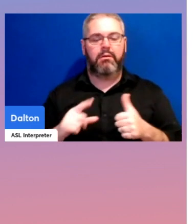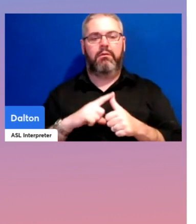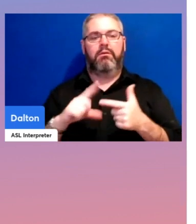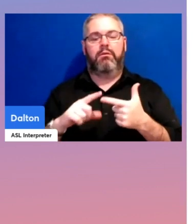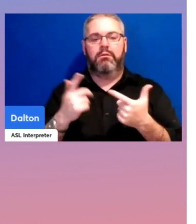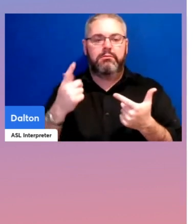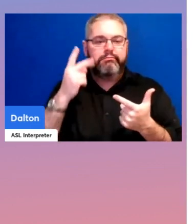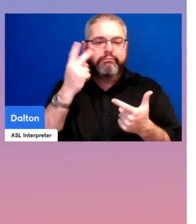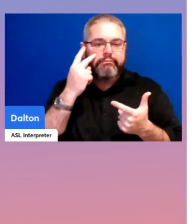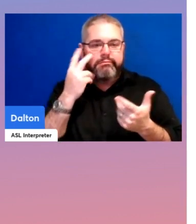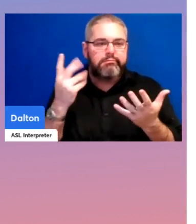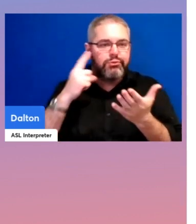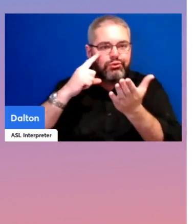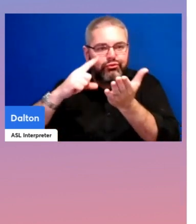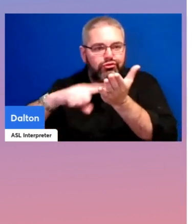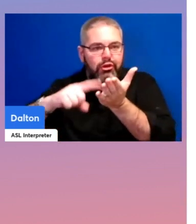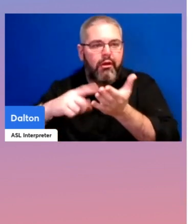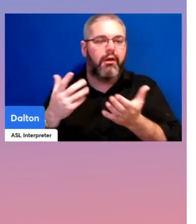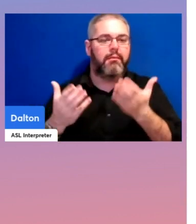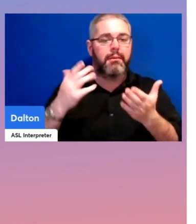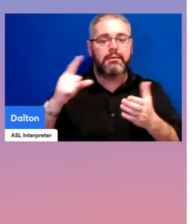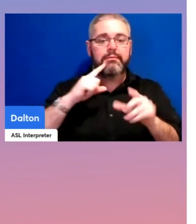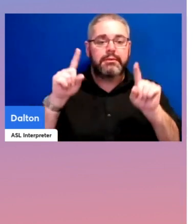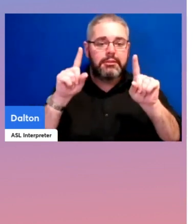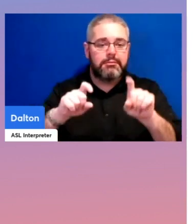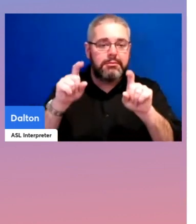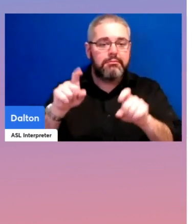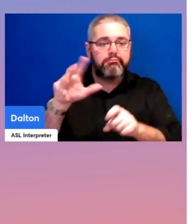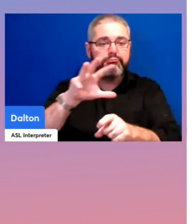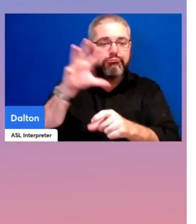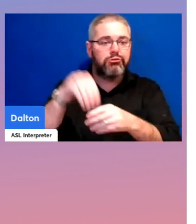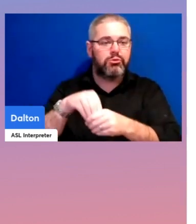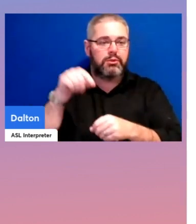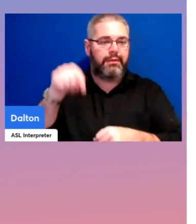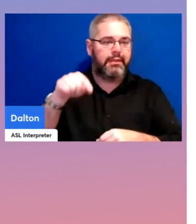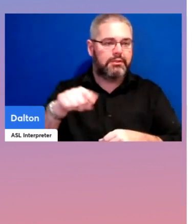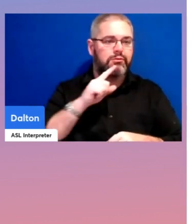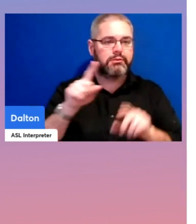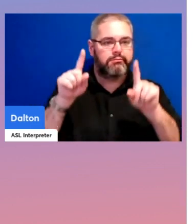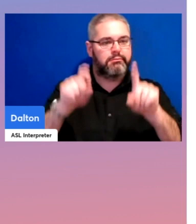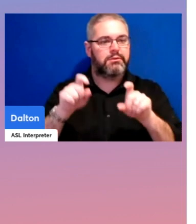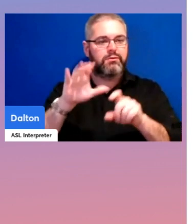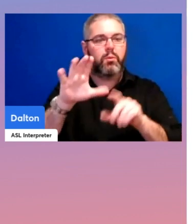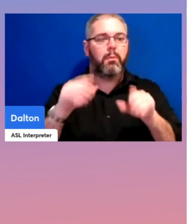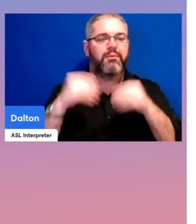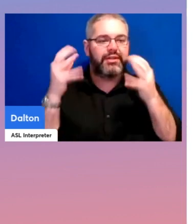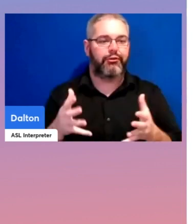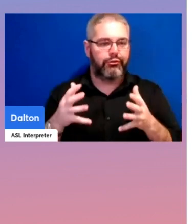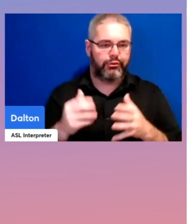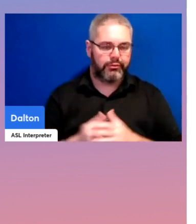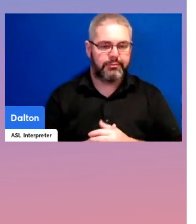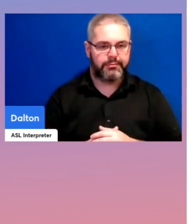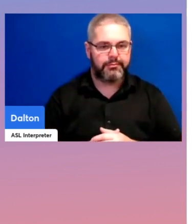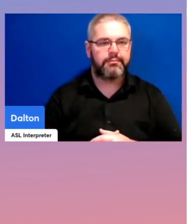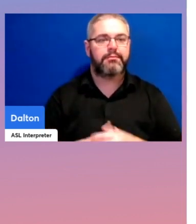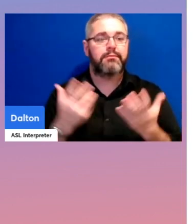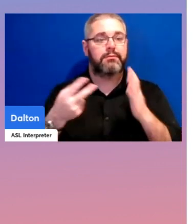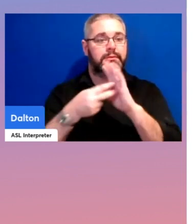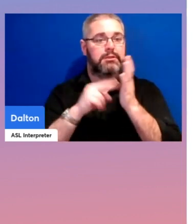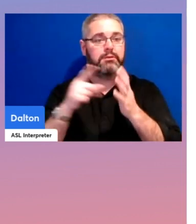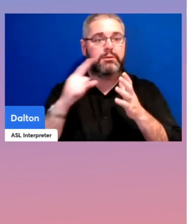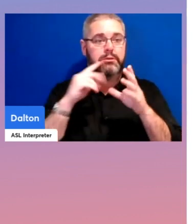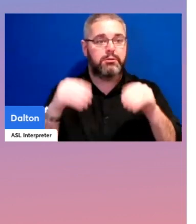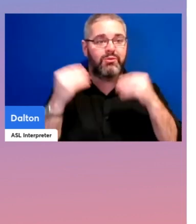check. Many of the tests that you include in this category will actually be tests for your provider. So is the provider